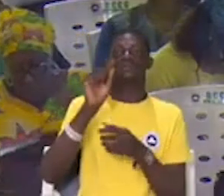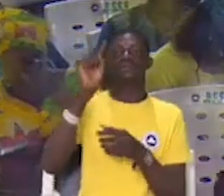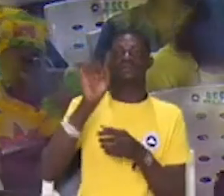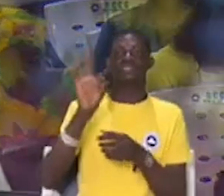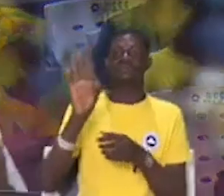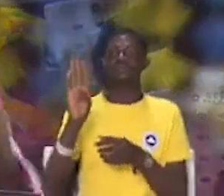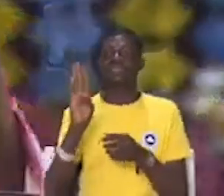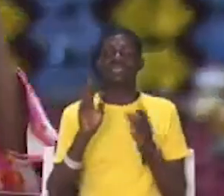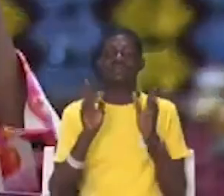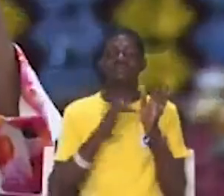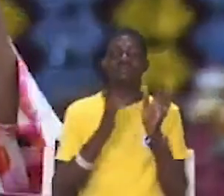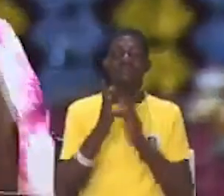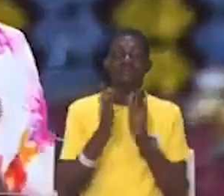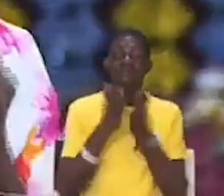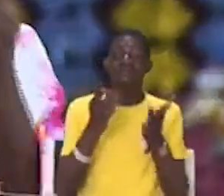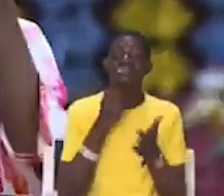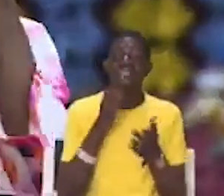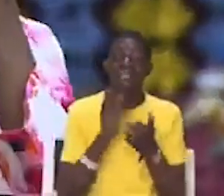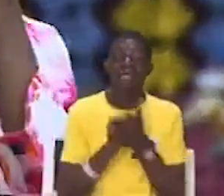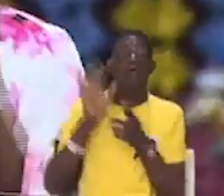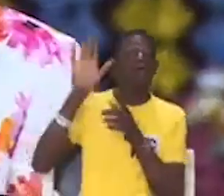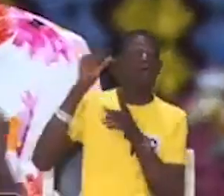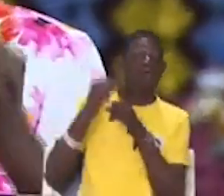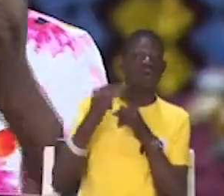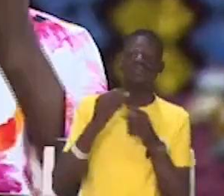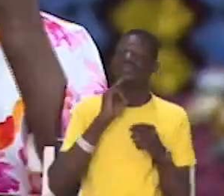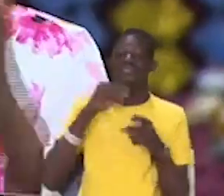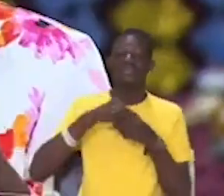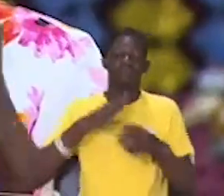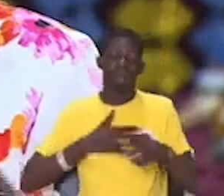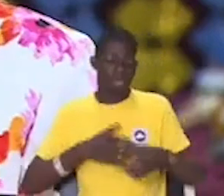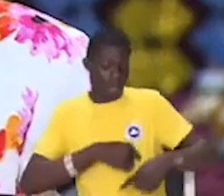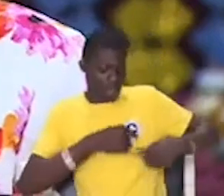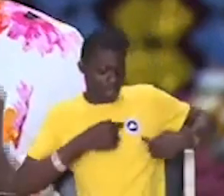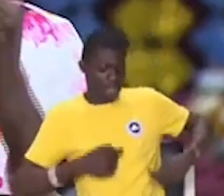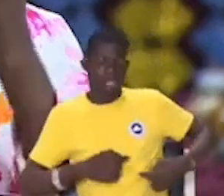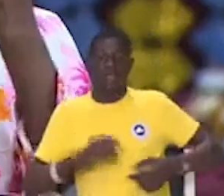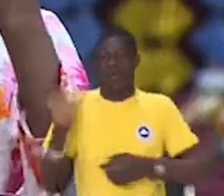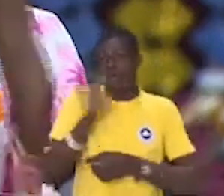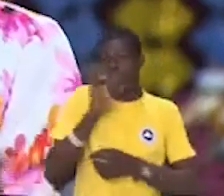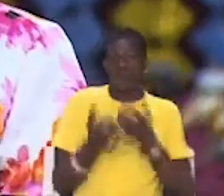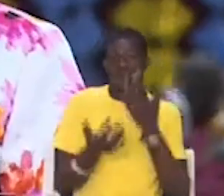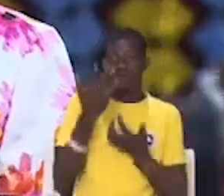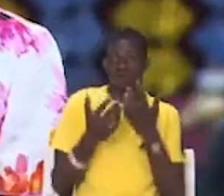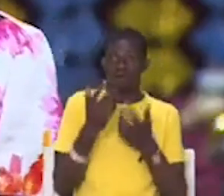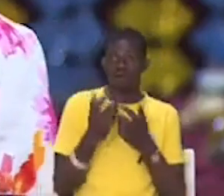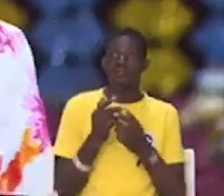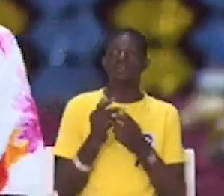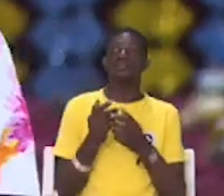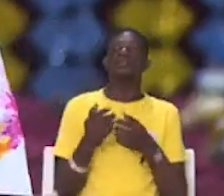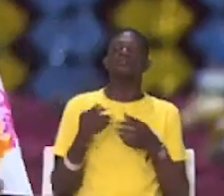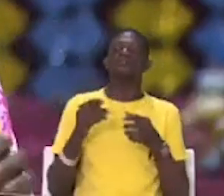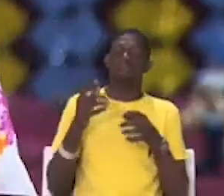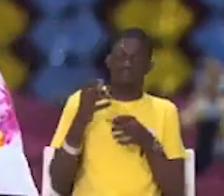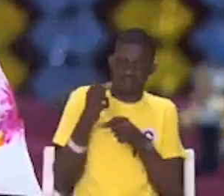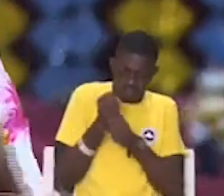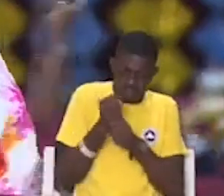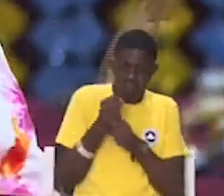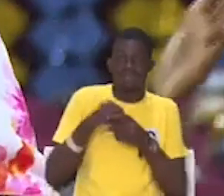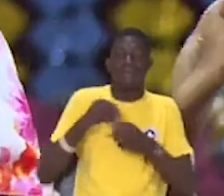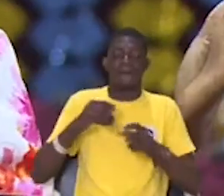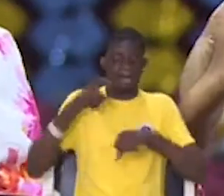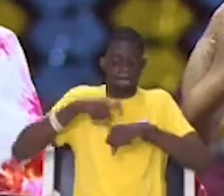the Bible says, but his word was in my heart like a burning fire, shut up in my bones. I